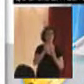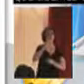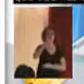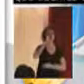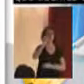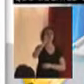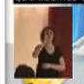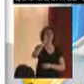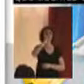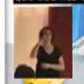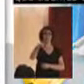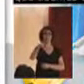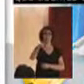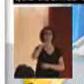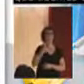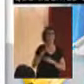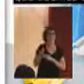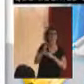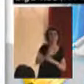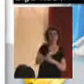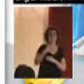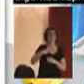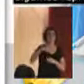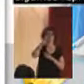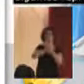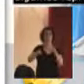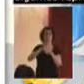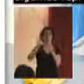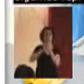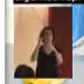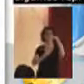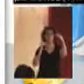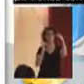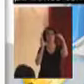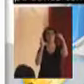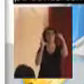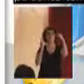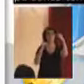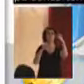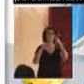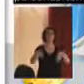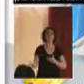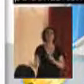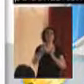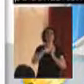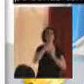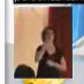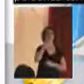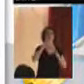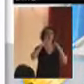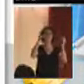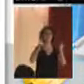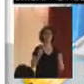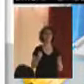accessible solution, something that everybody can have access to. As far as the first objective, although I'll explain it in more